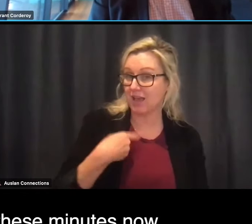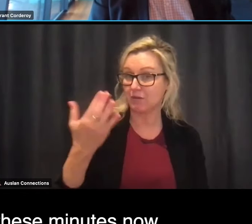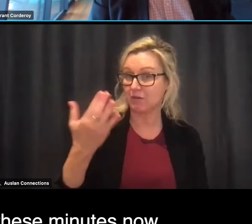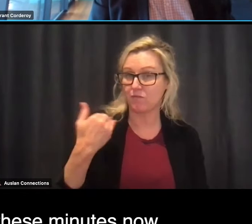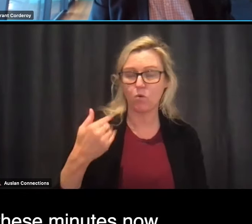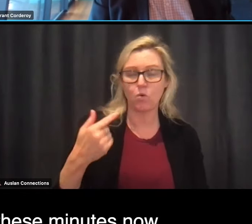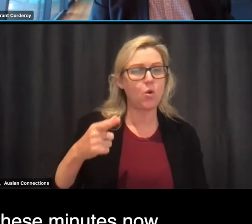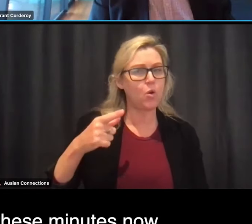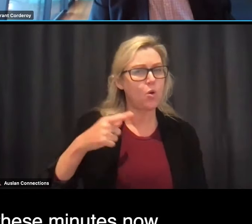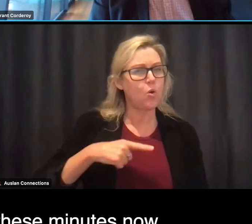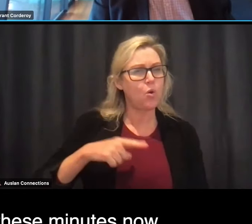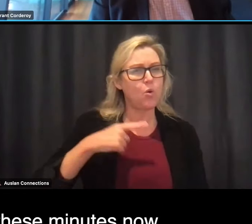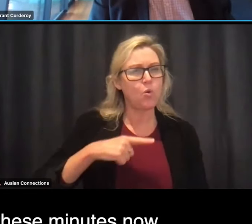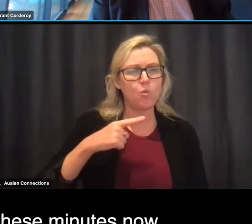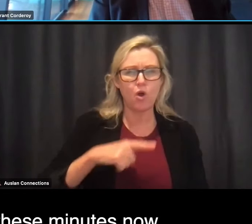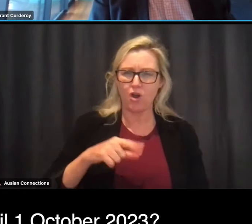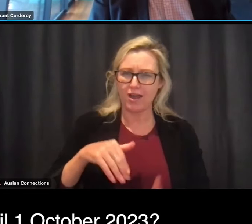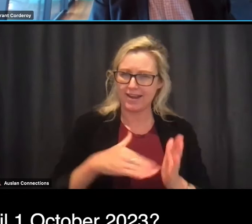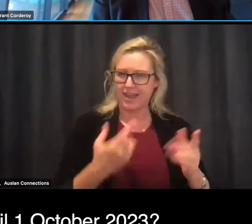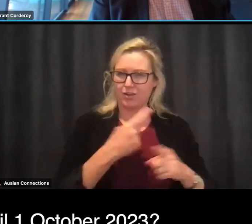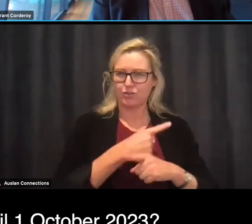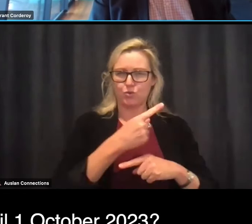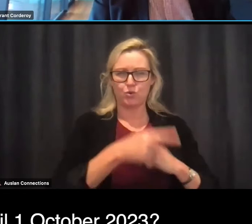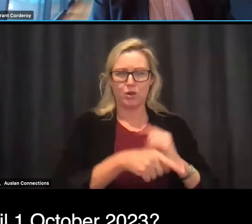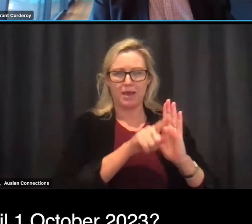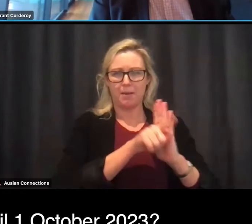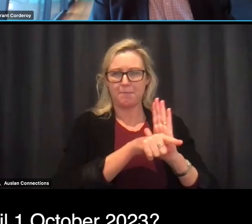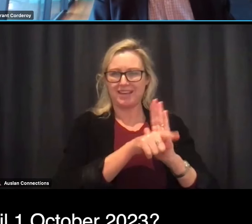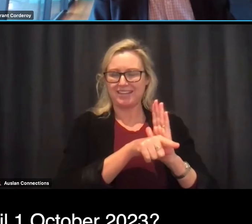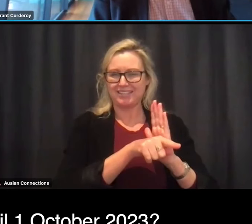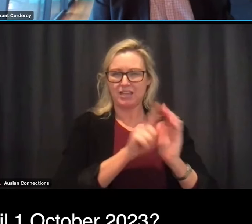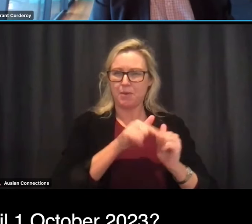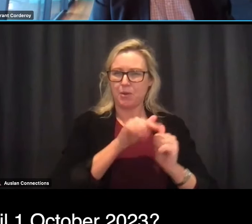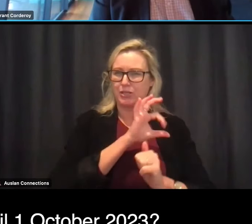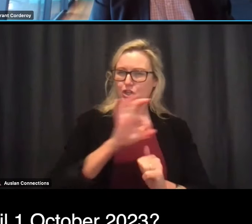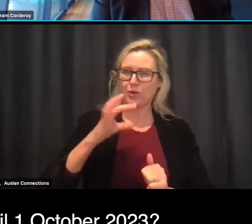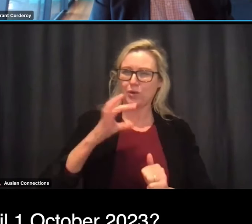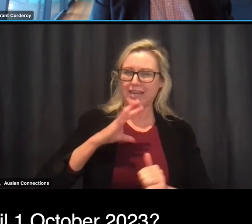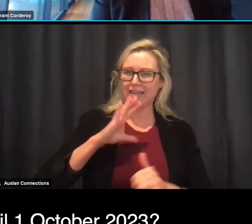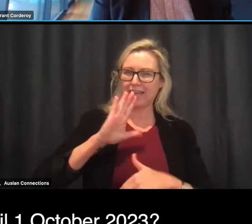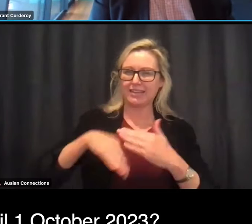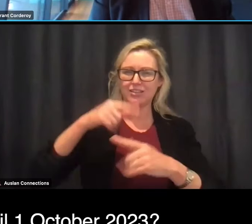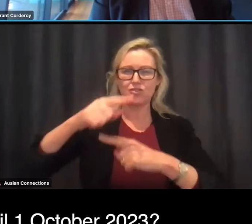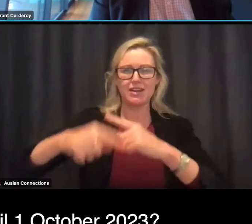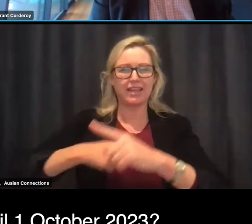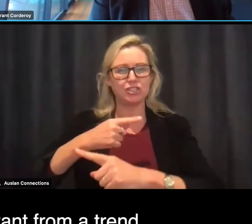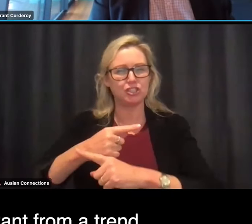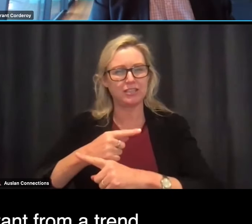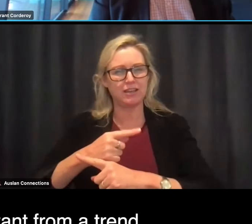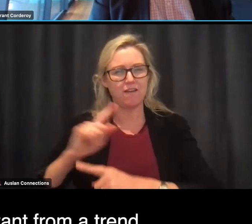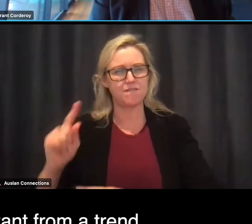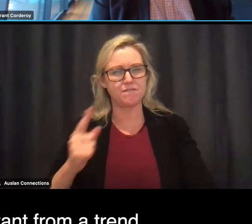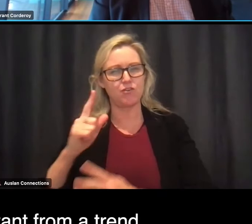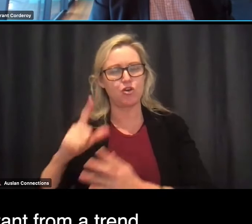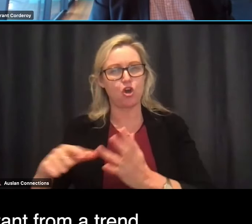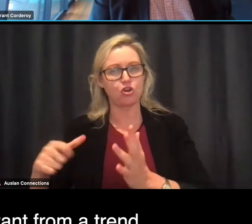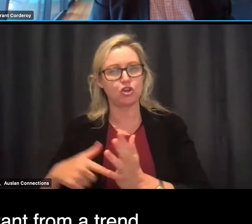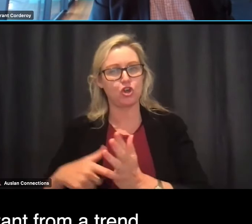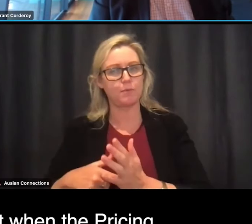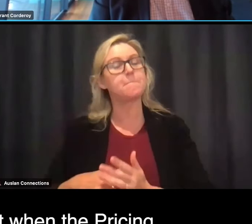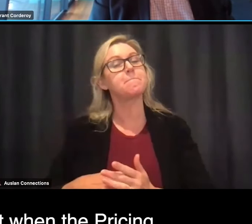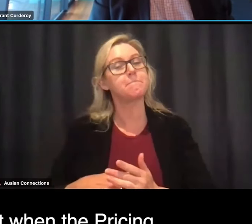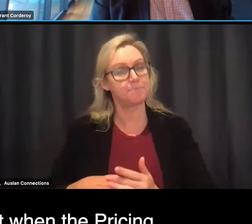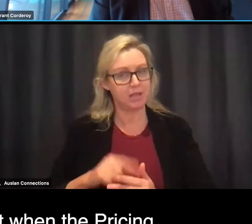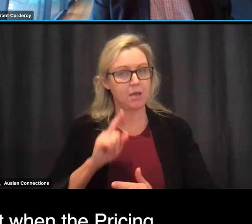are we getting these minutes now if they're not actually due until 1 October 2023? It's going to be very important from a